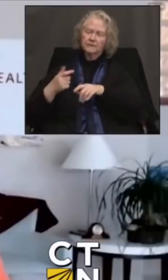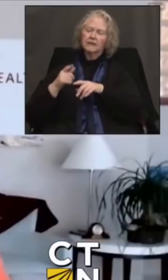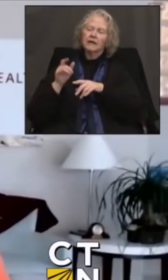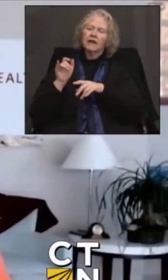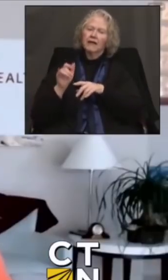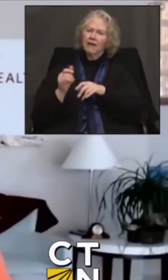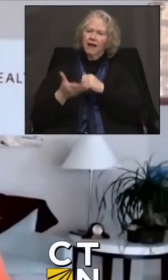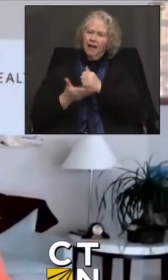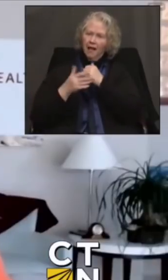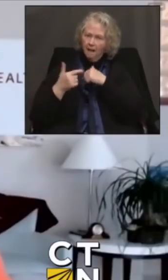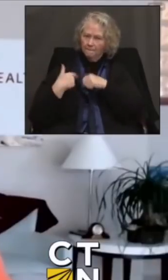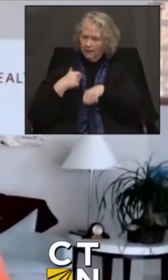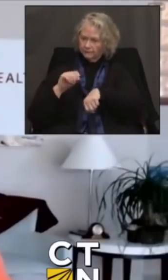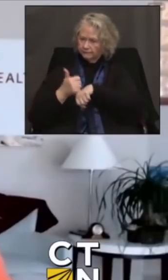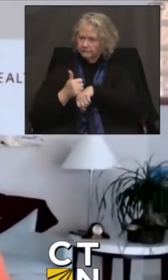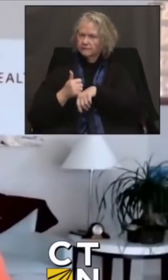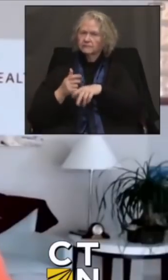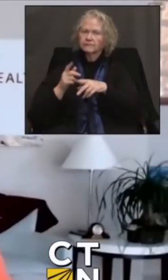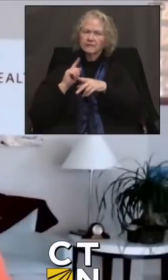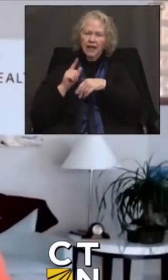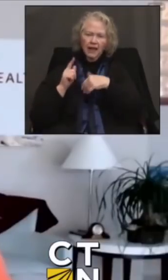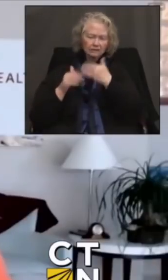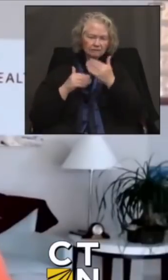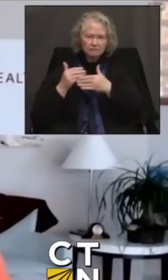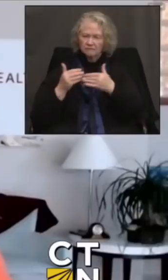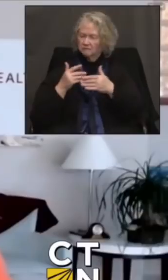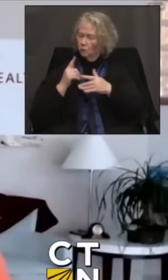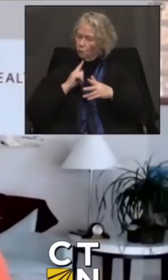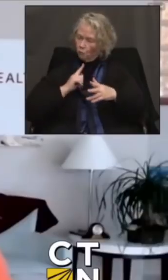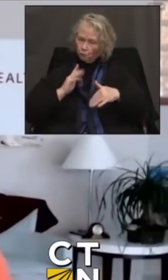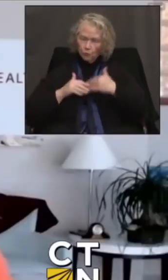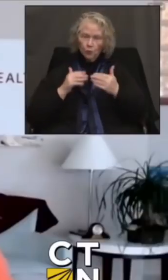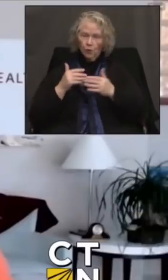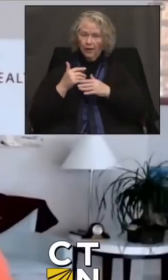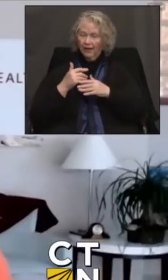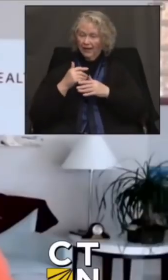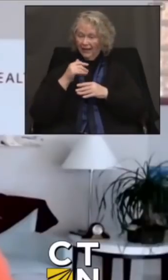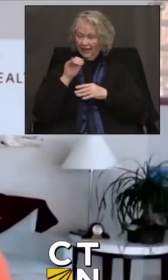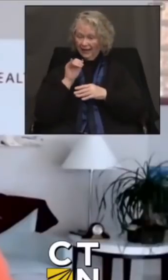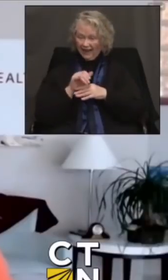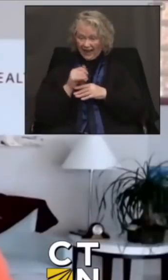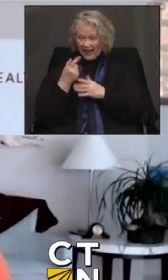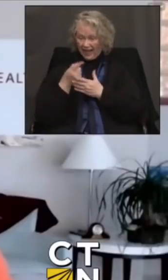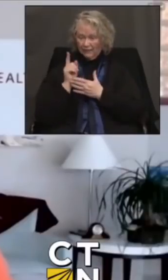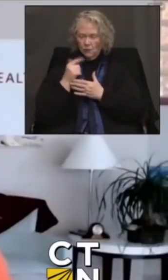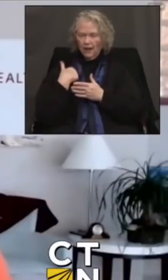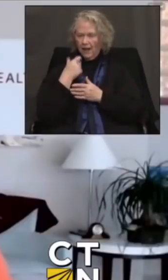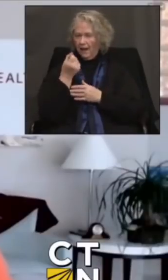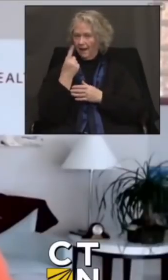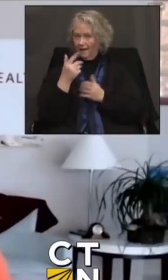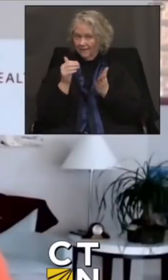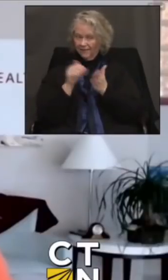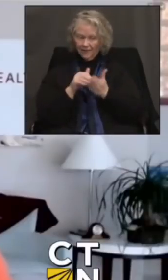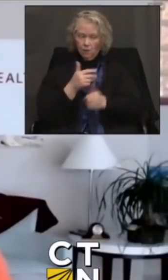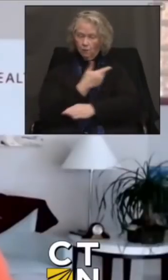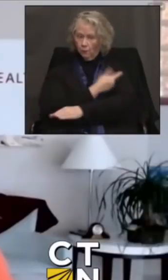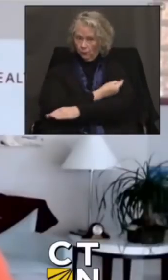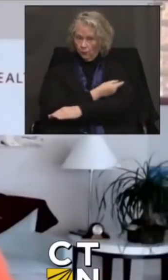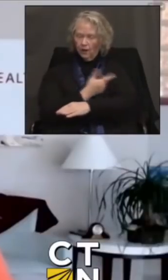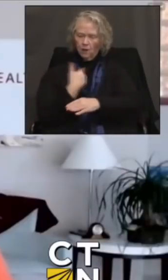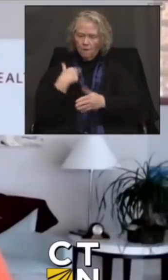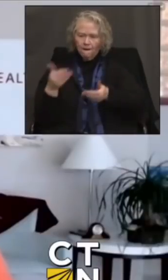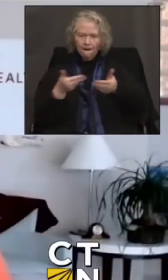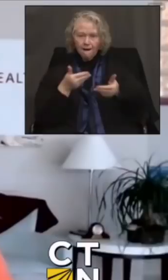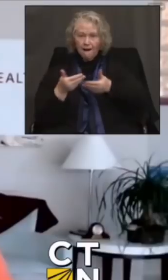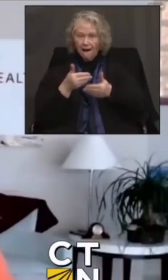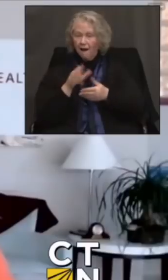that. And we are going gangbusters. We actually delivered 11,000 doses last week, and we're hiring 50 more people to